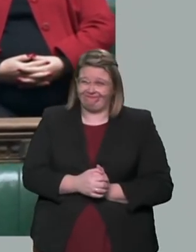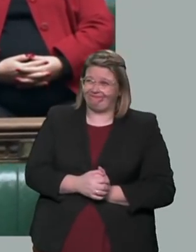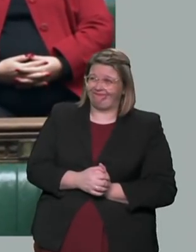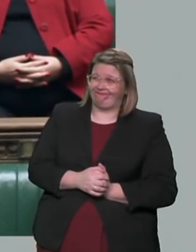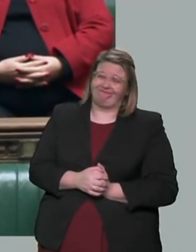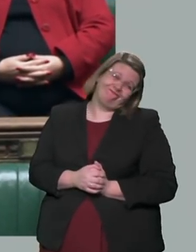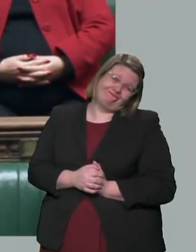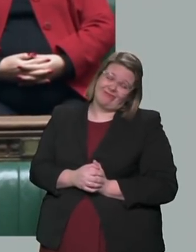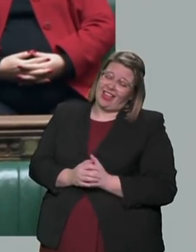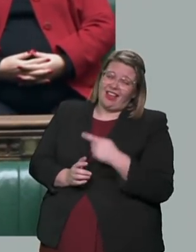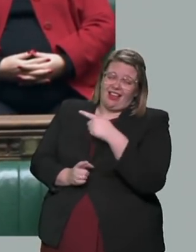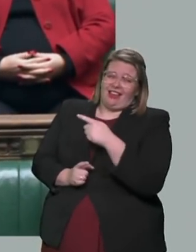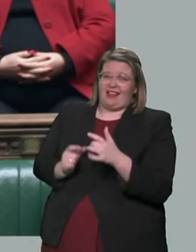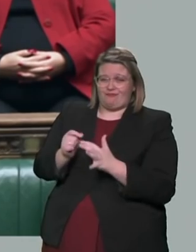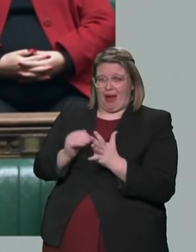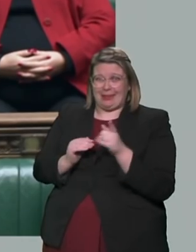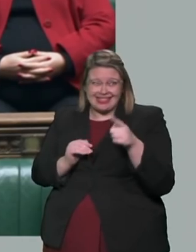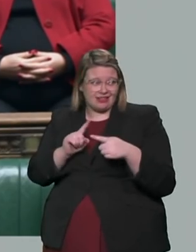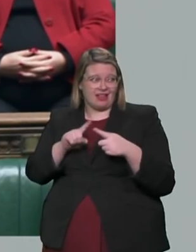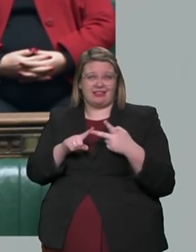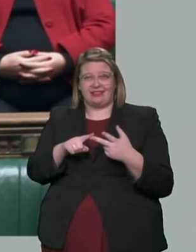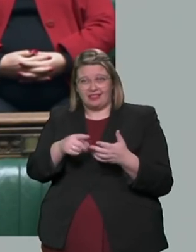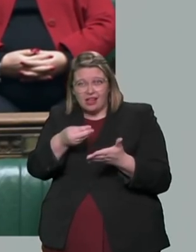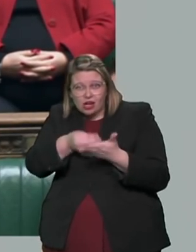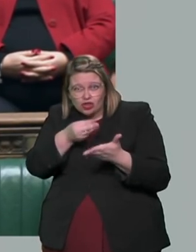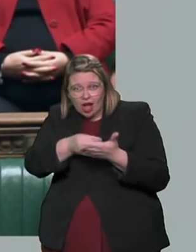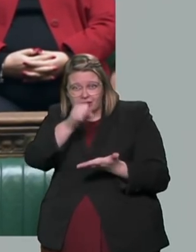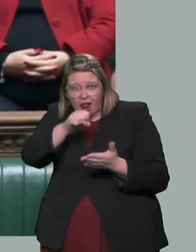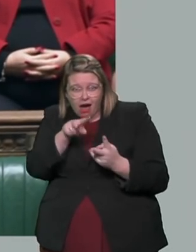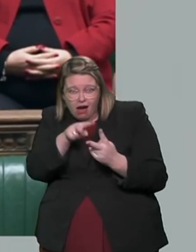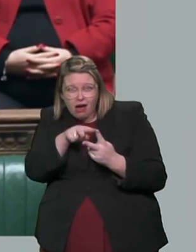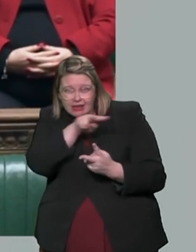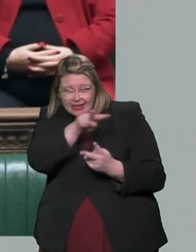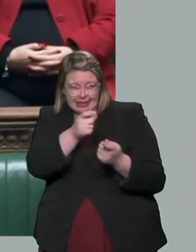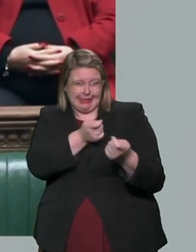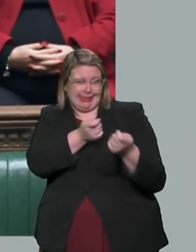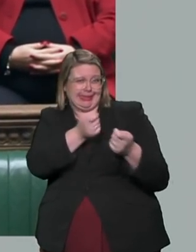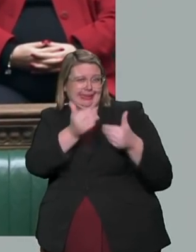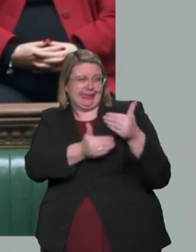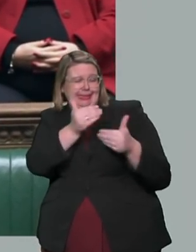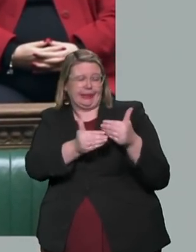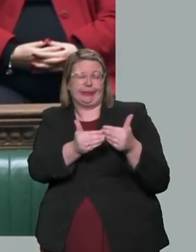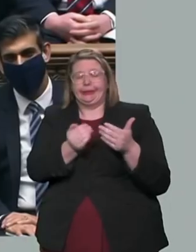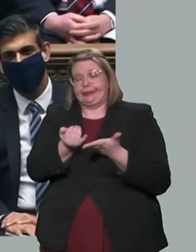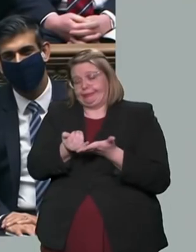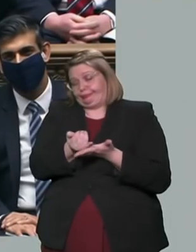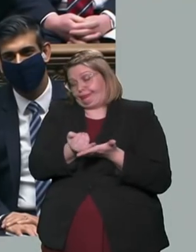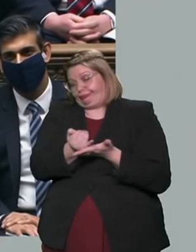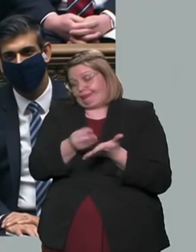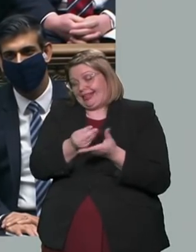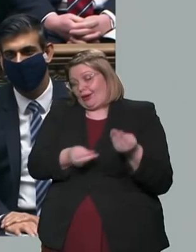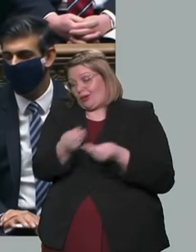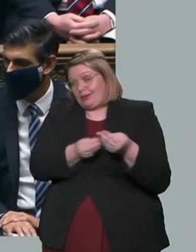The Prime Minister and his Chancellor have presided over economic mismanagement,